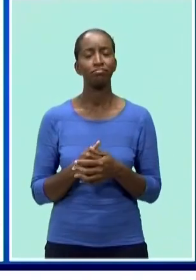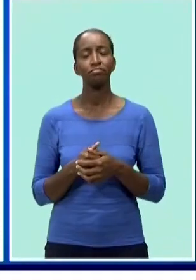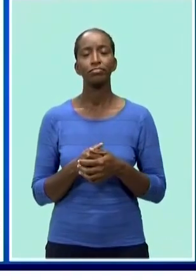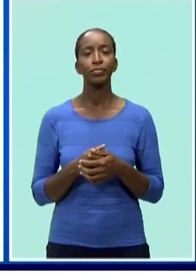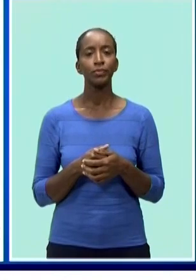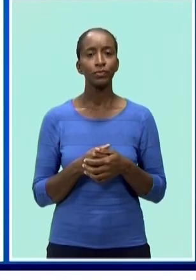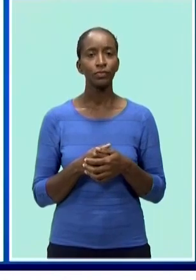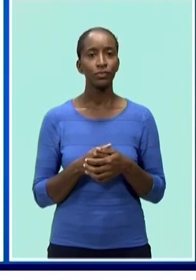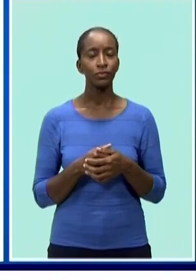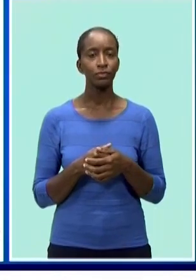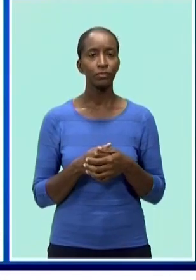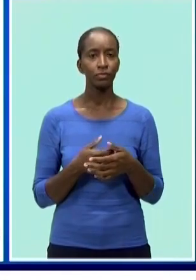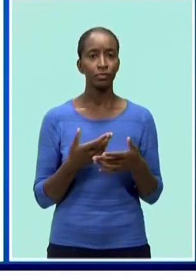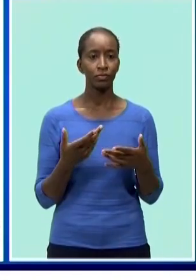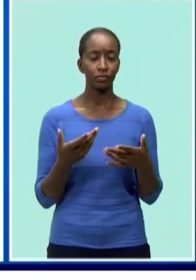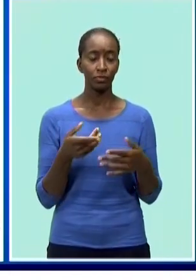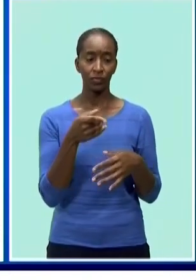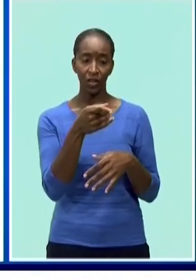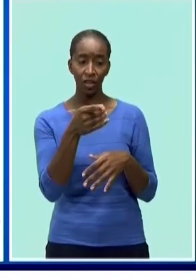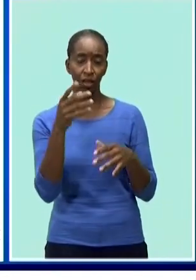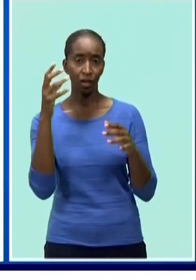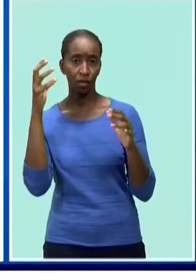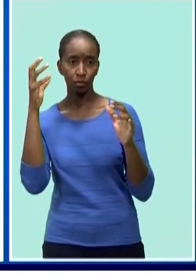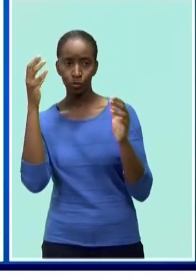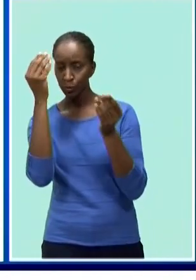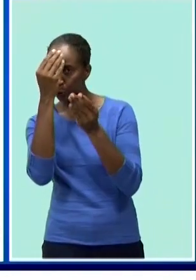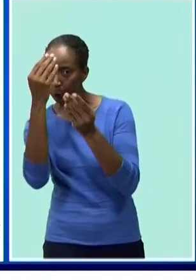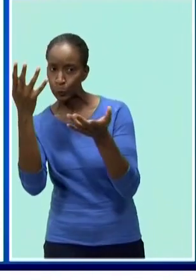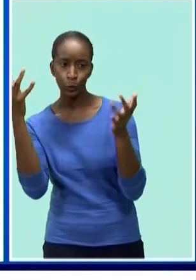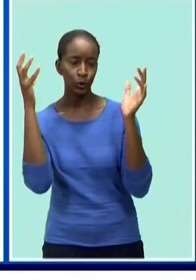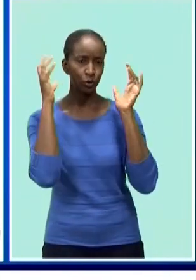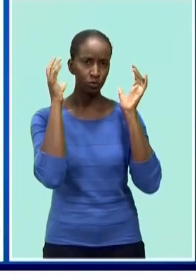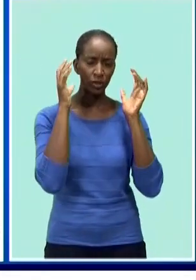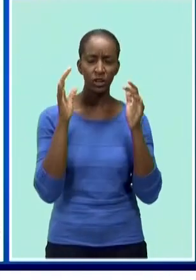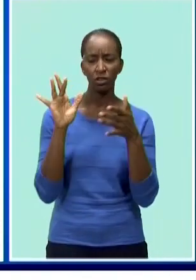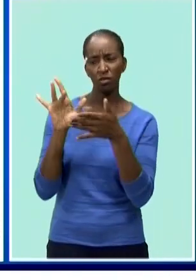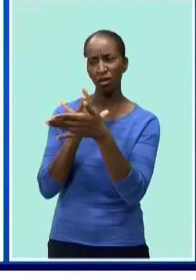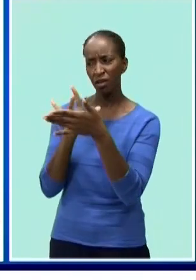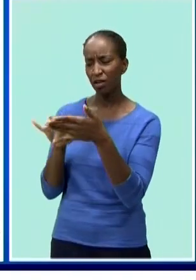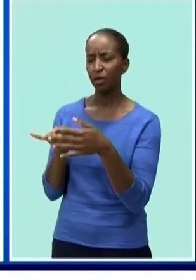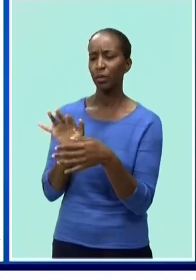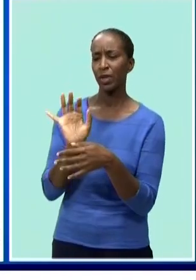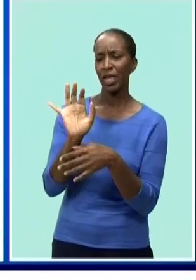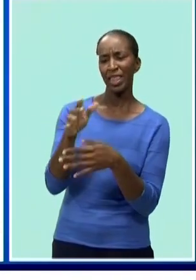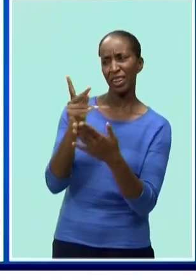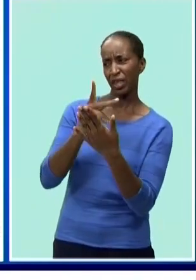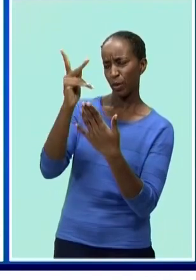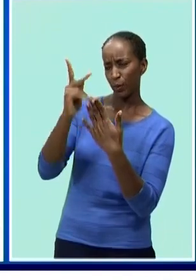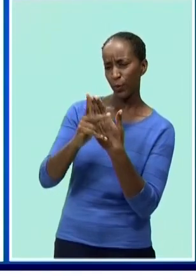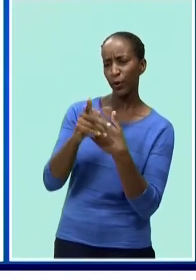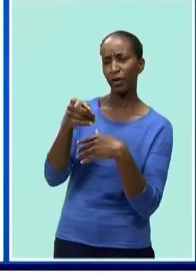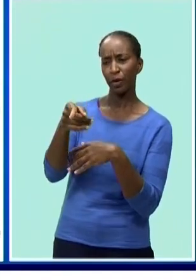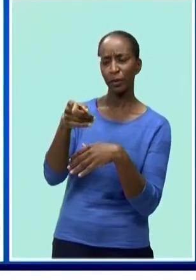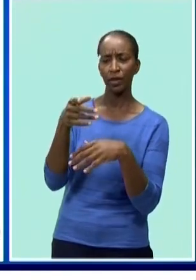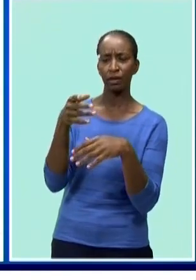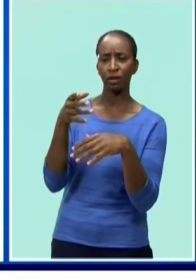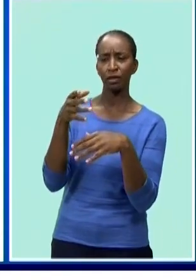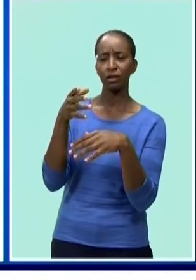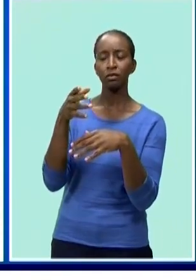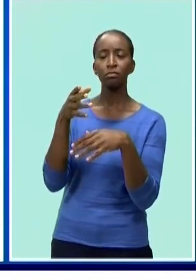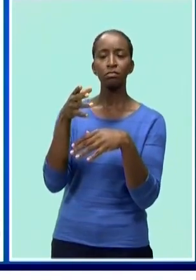Association. Both organizations condemned the police service's approach in retrieving copies of a program where Mahasaba's Secretary General